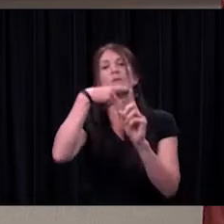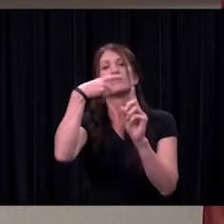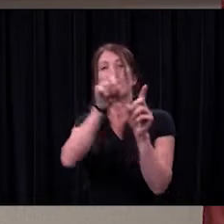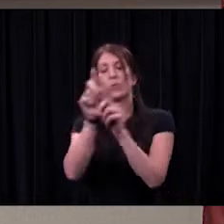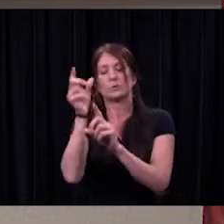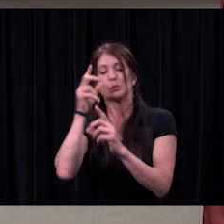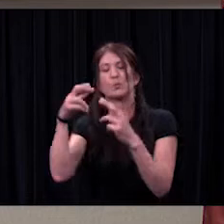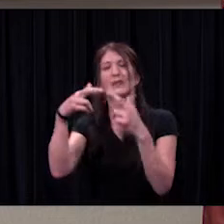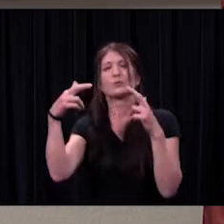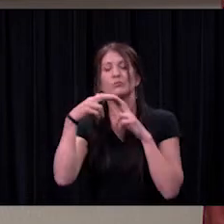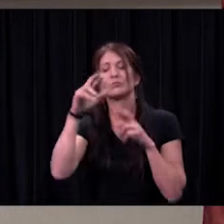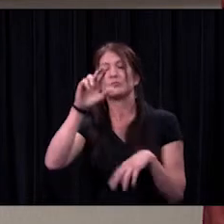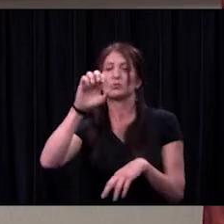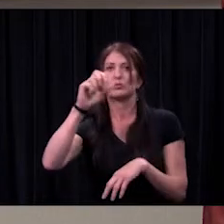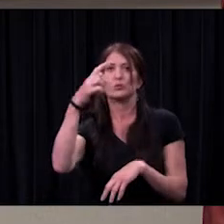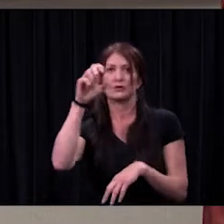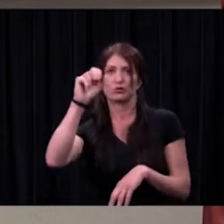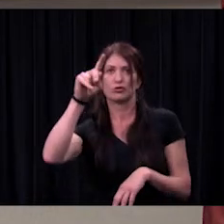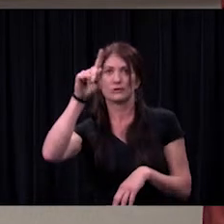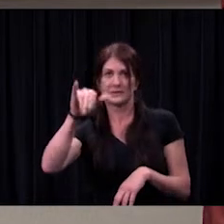Greg O'Borney.